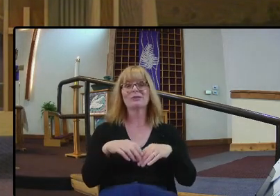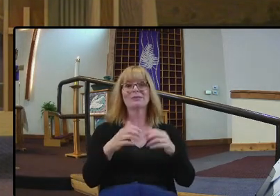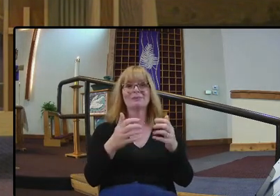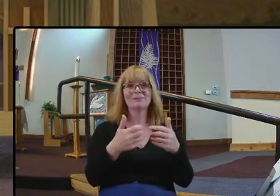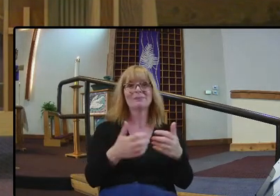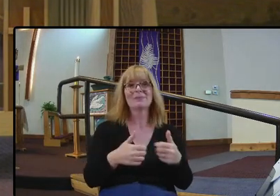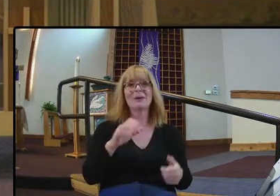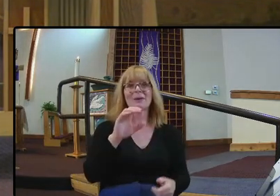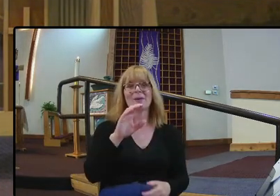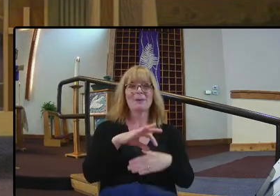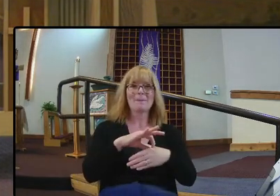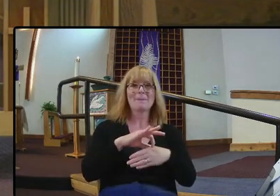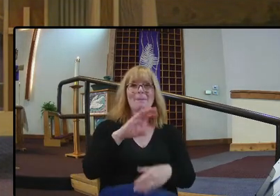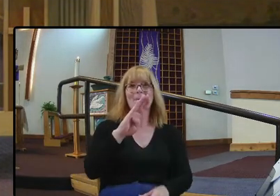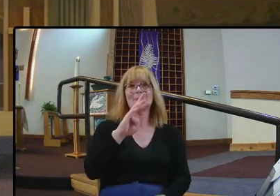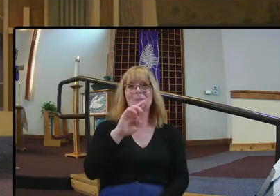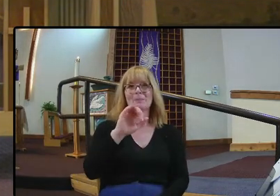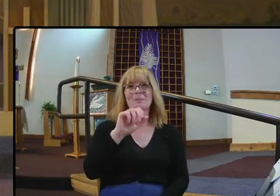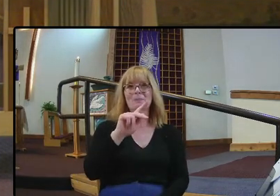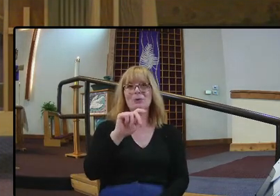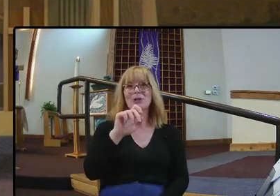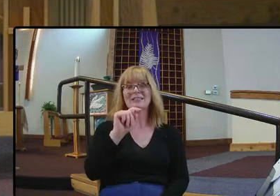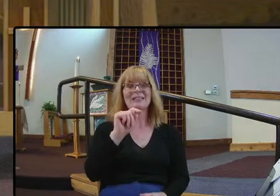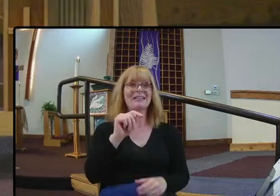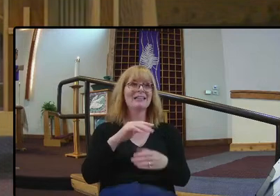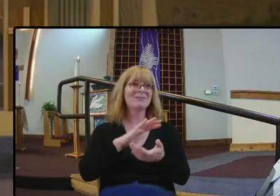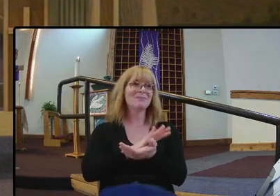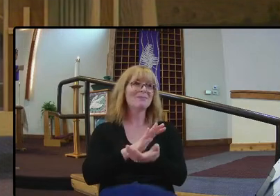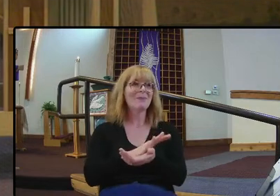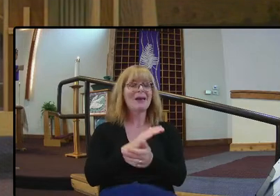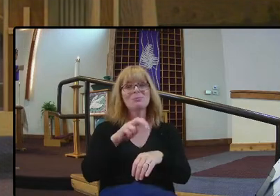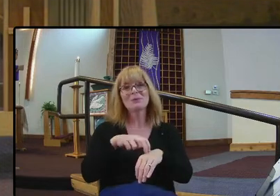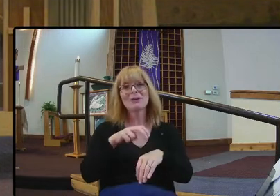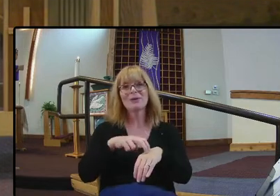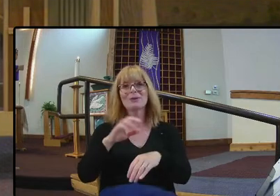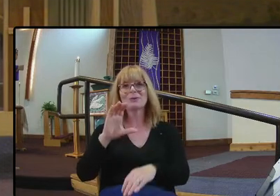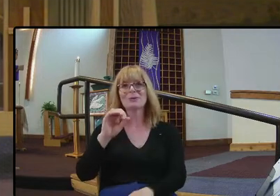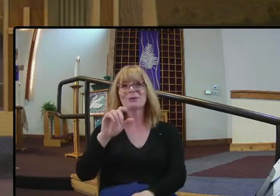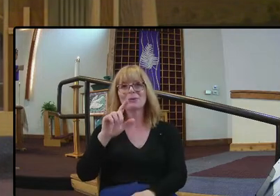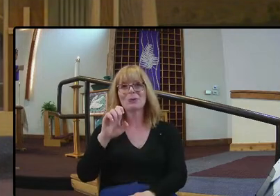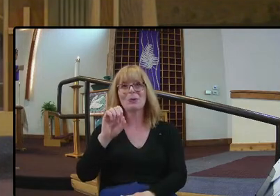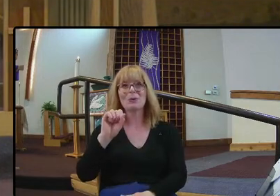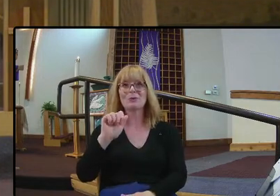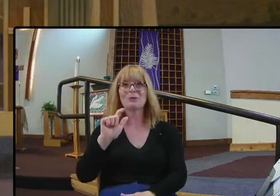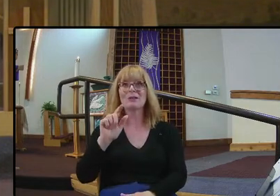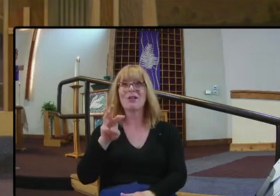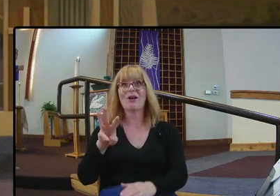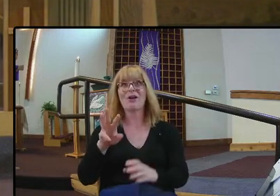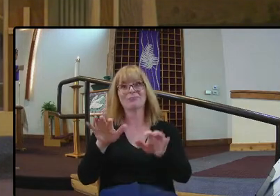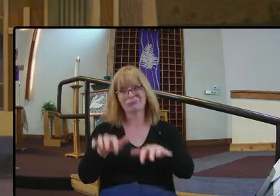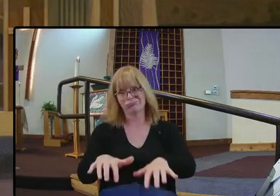mashed potatoes, probably some coleslaw, and a bunch of desserts.